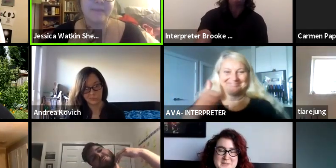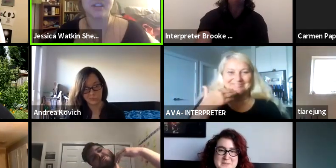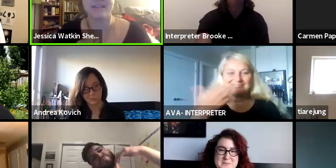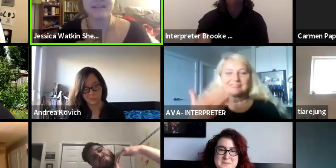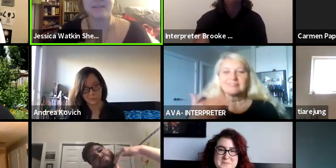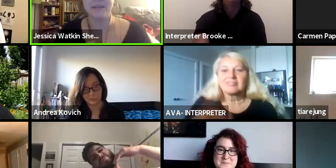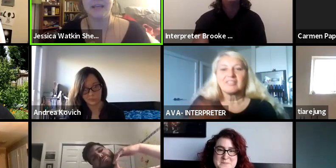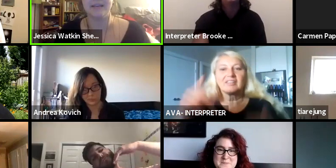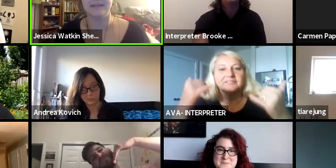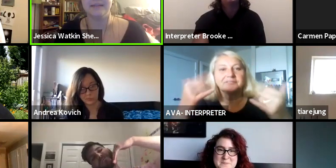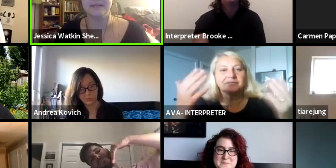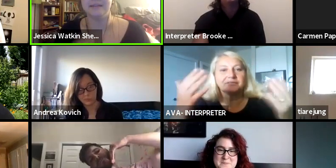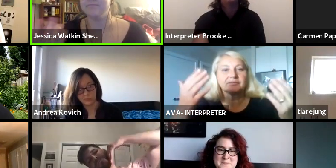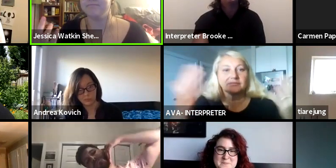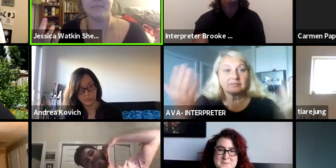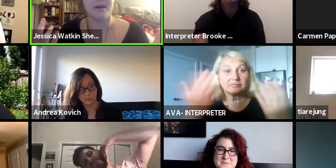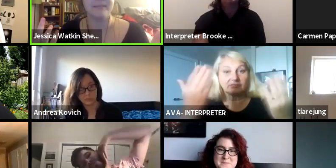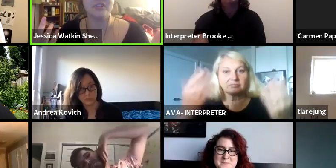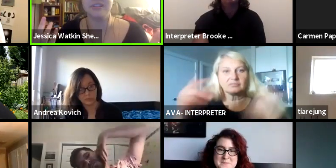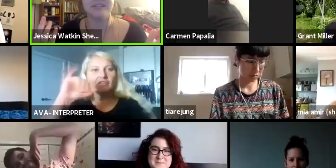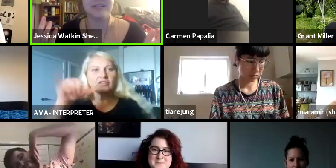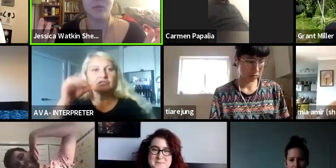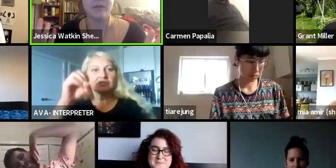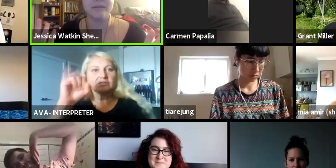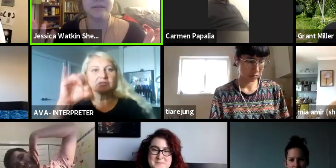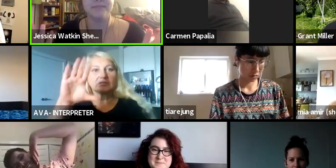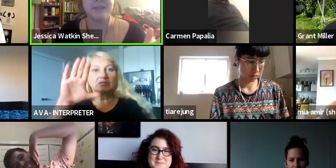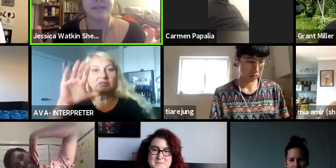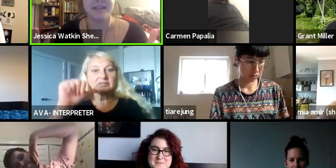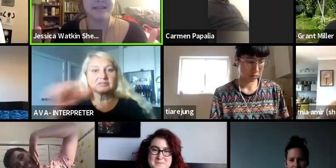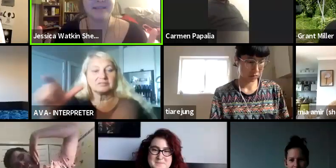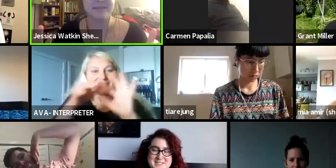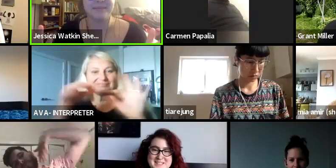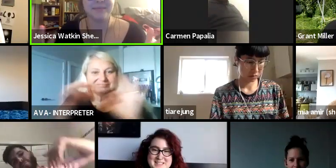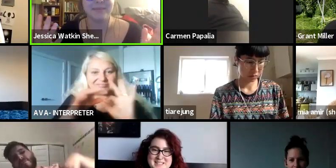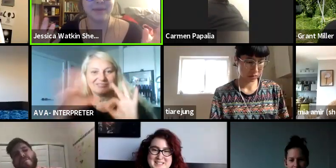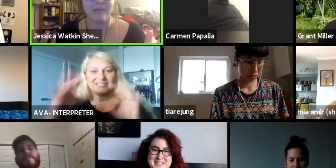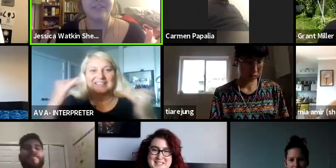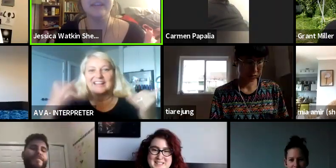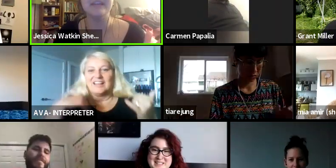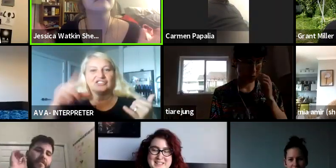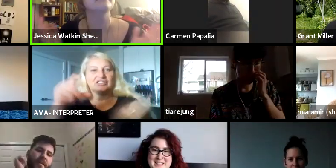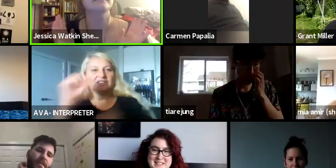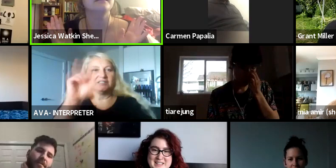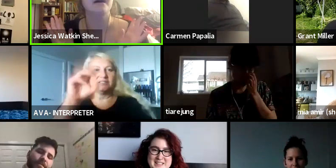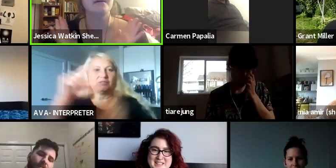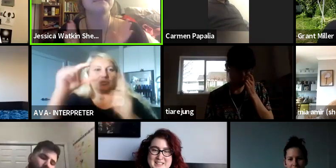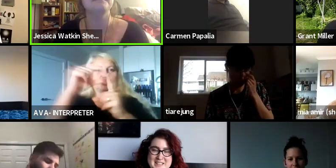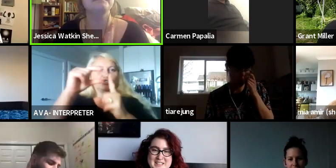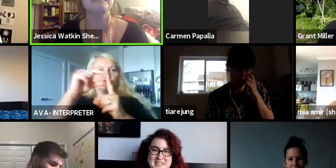This is Jessica speaking. I'm just going to say words because that's how I'm feeling.